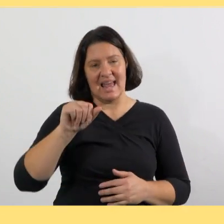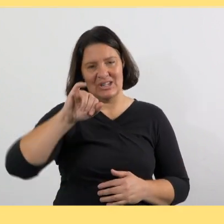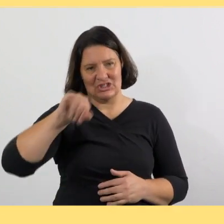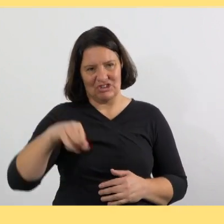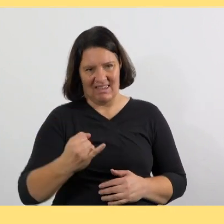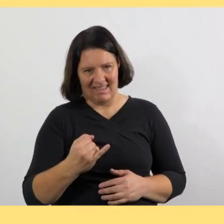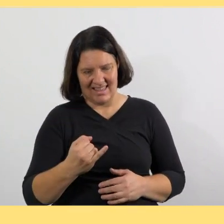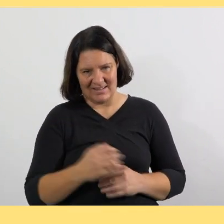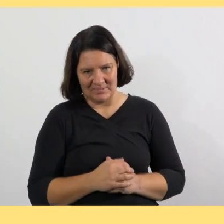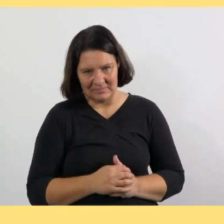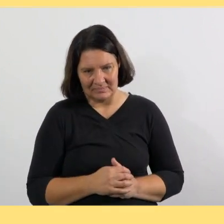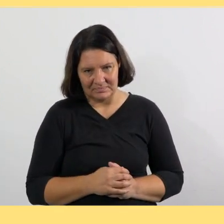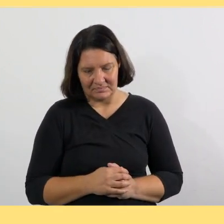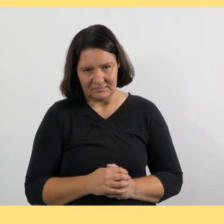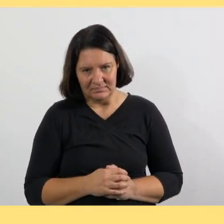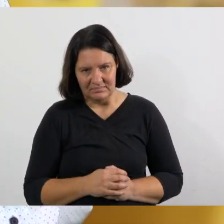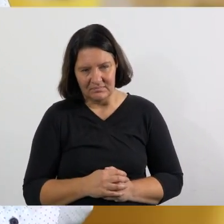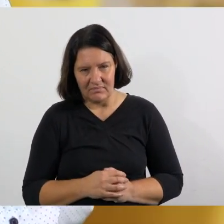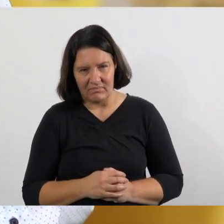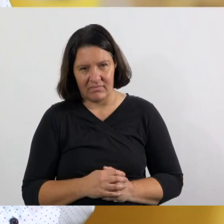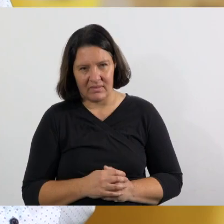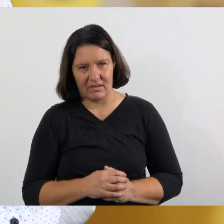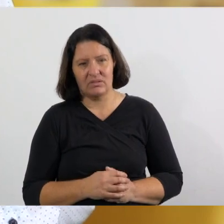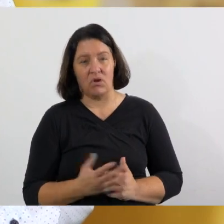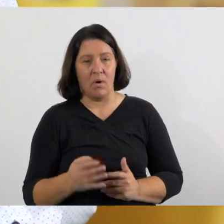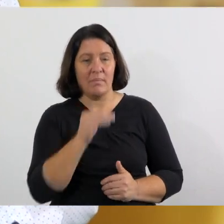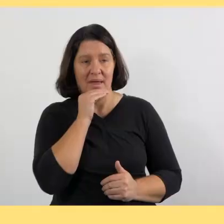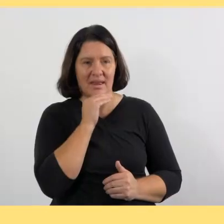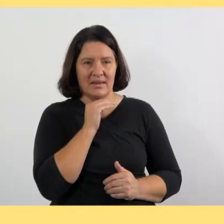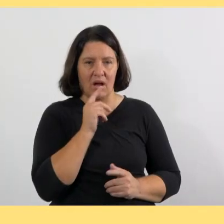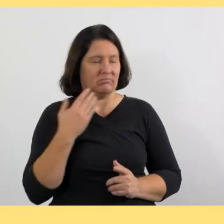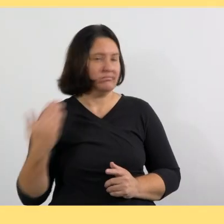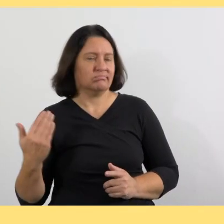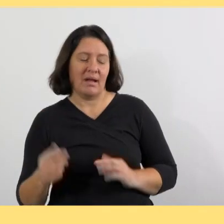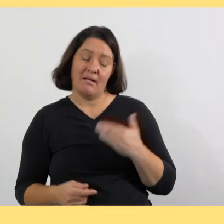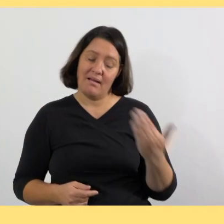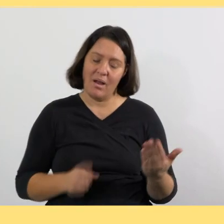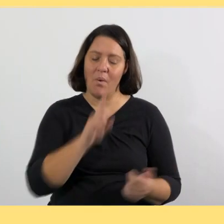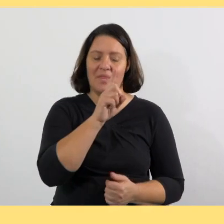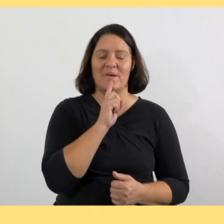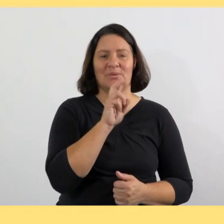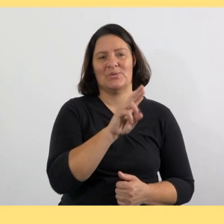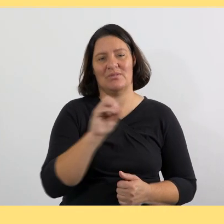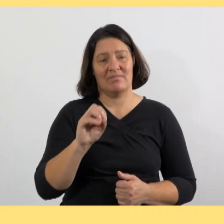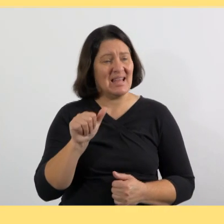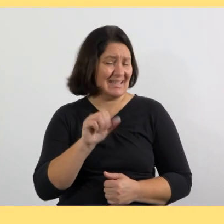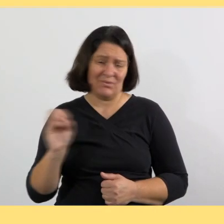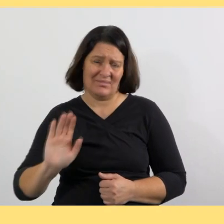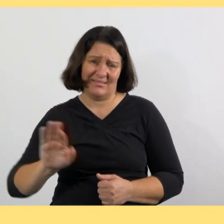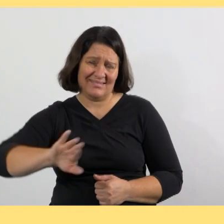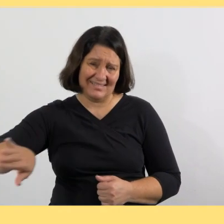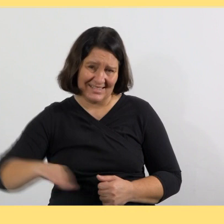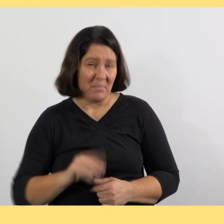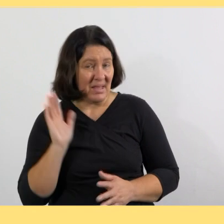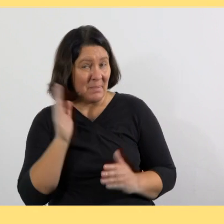debtors allowances journal. The amount that I bring is the 1,200 and not the